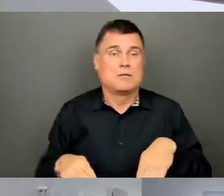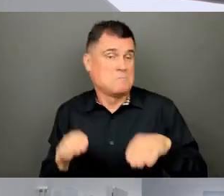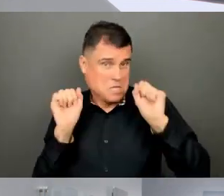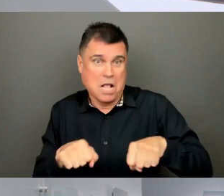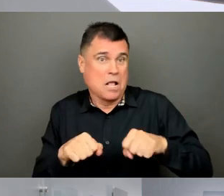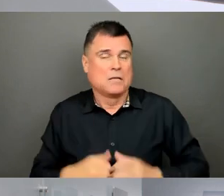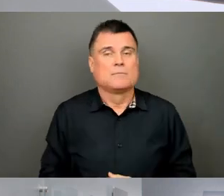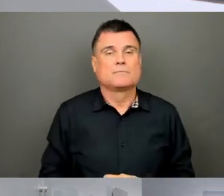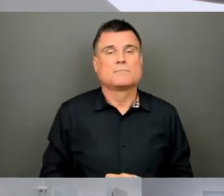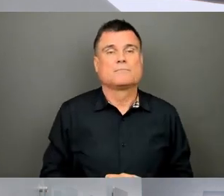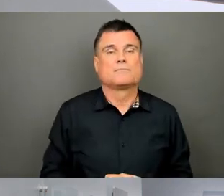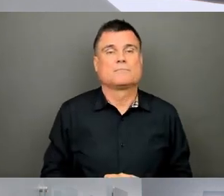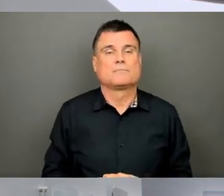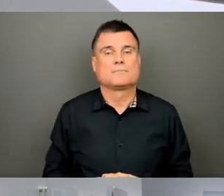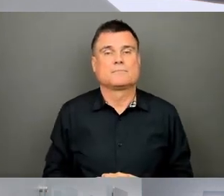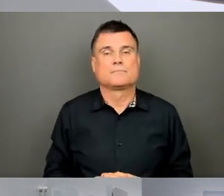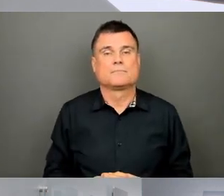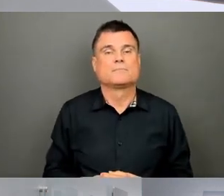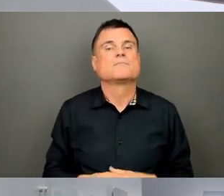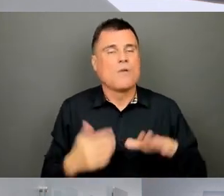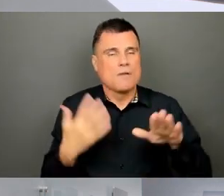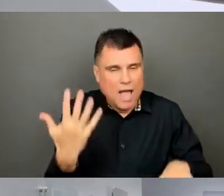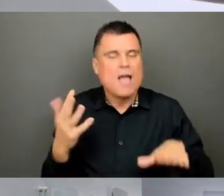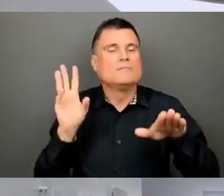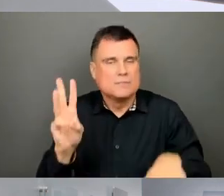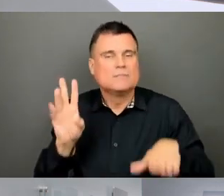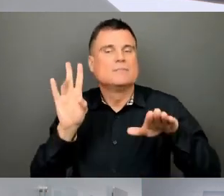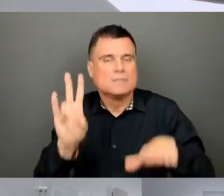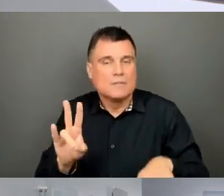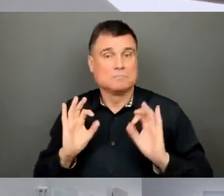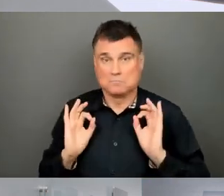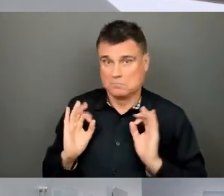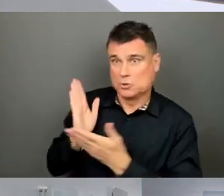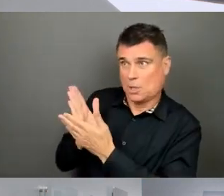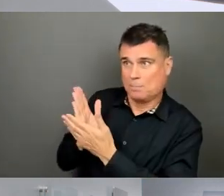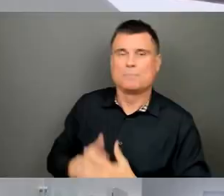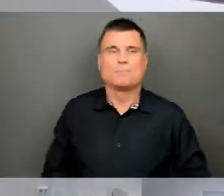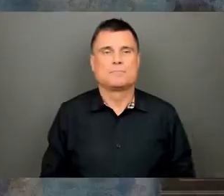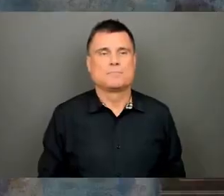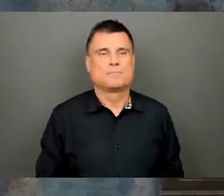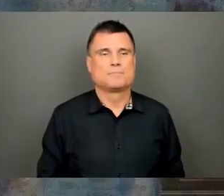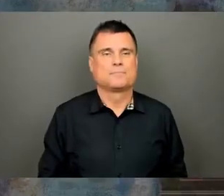Good job, ladies. All right. 5, 6, 7, cut the music.